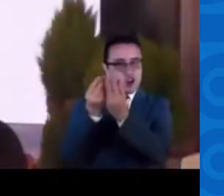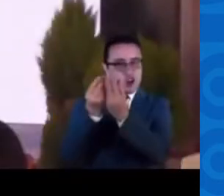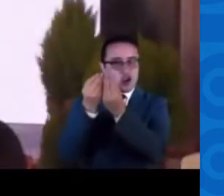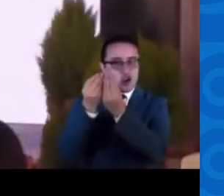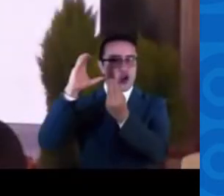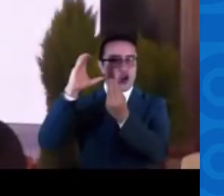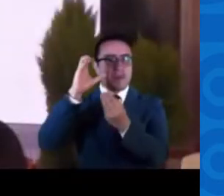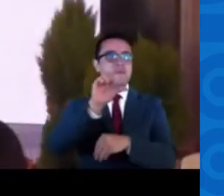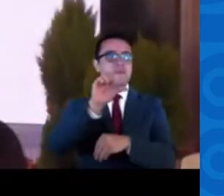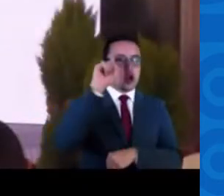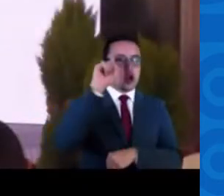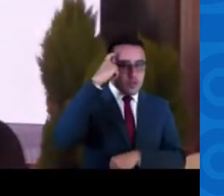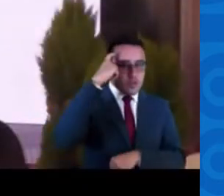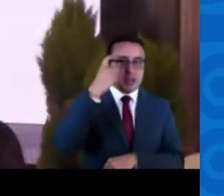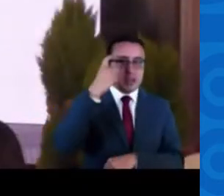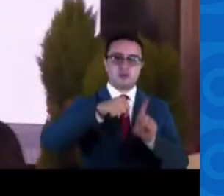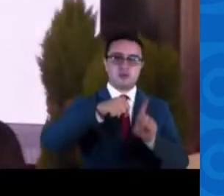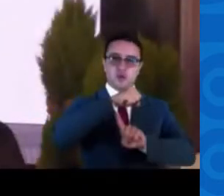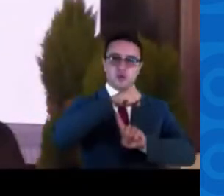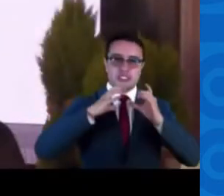towards implementing